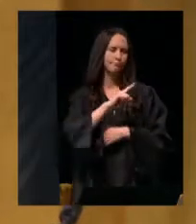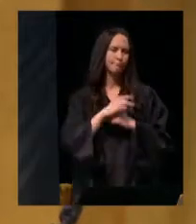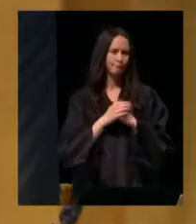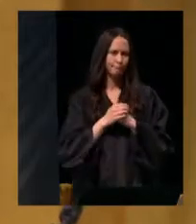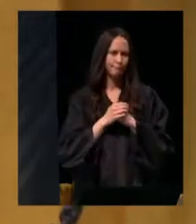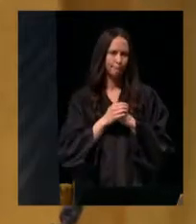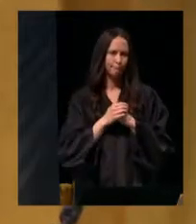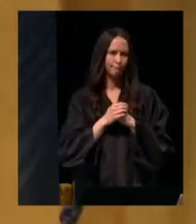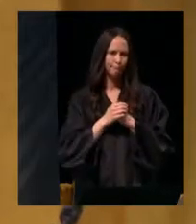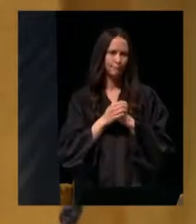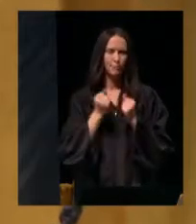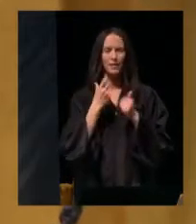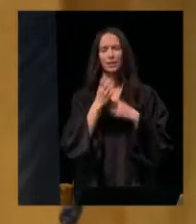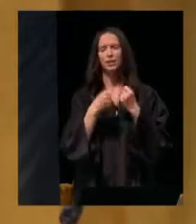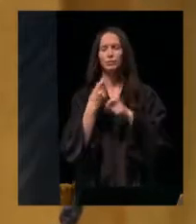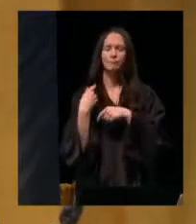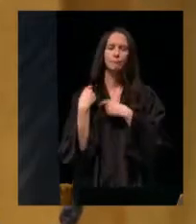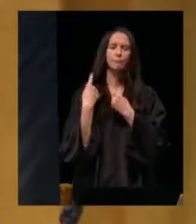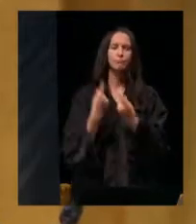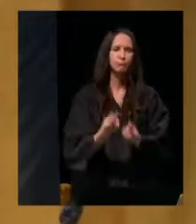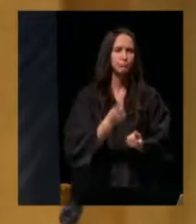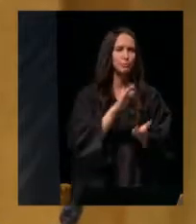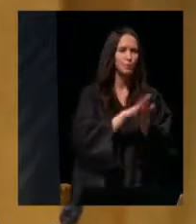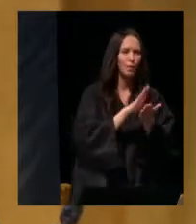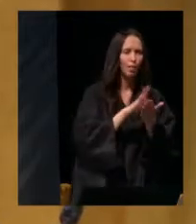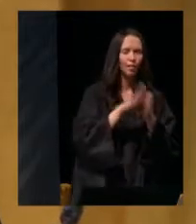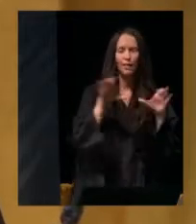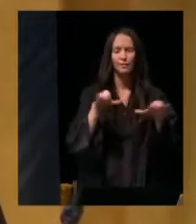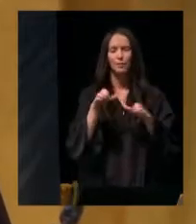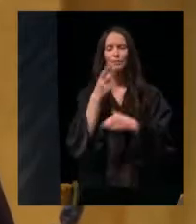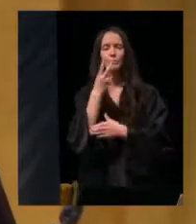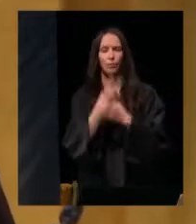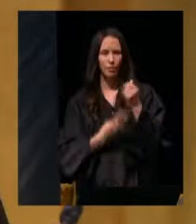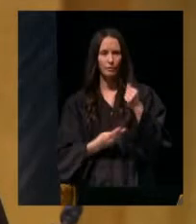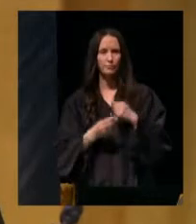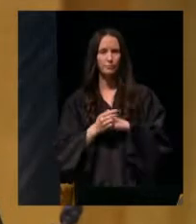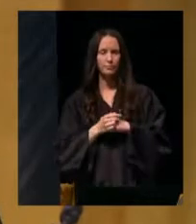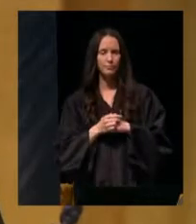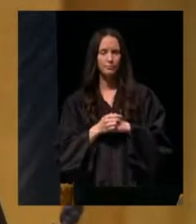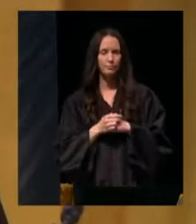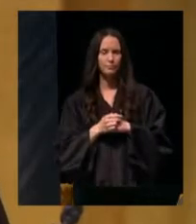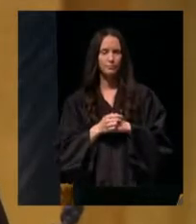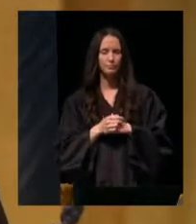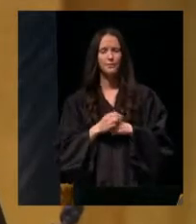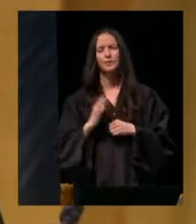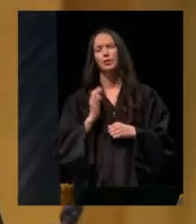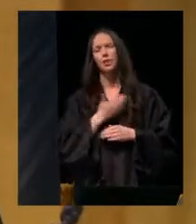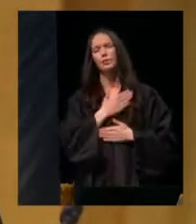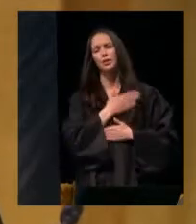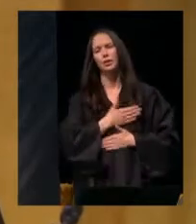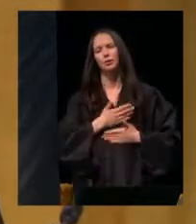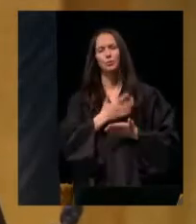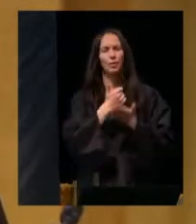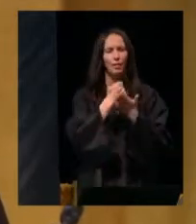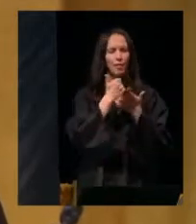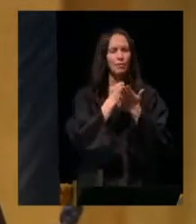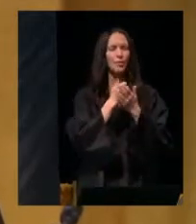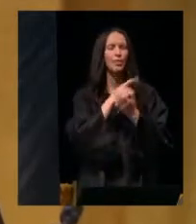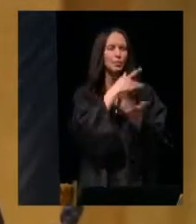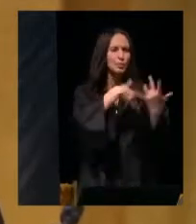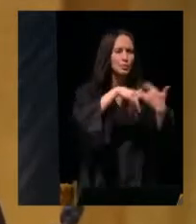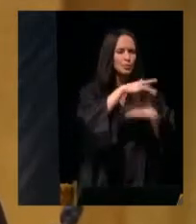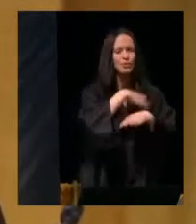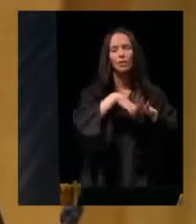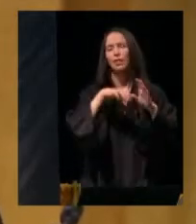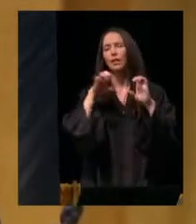of education and activity involvement. It has been our privilege to assist in the social and educational